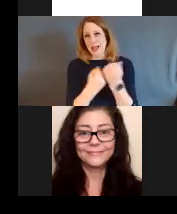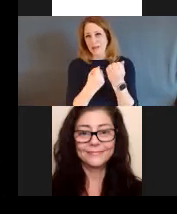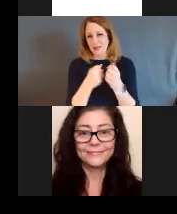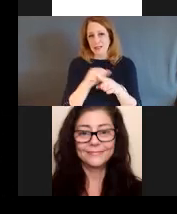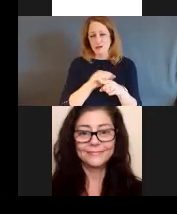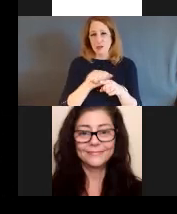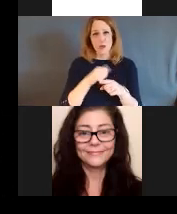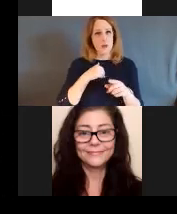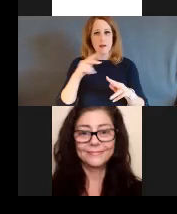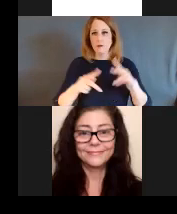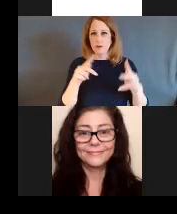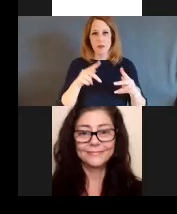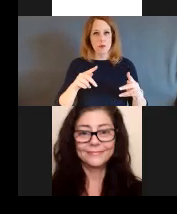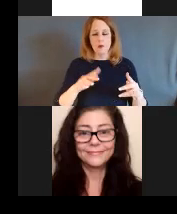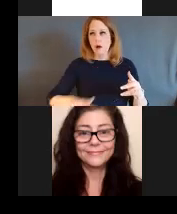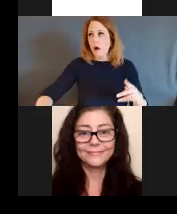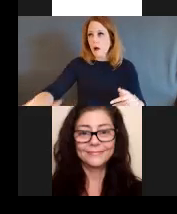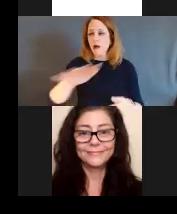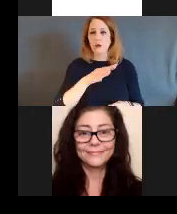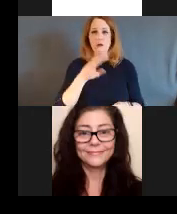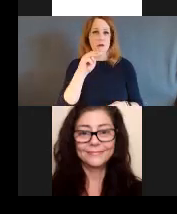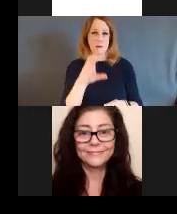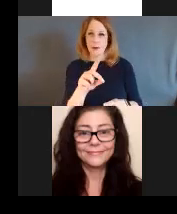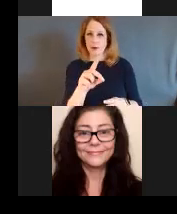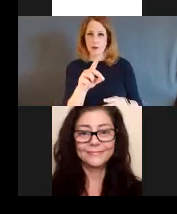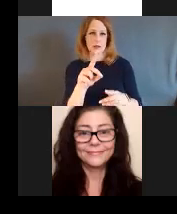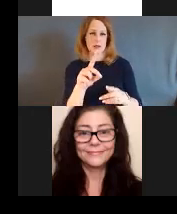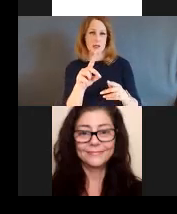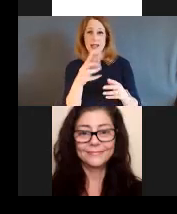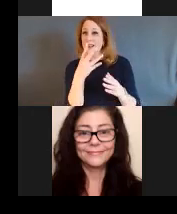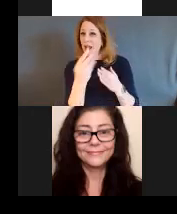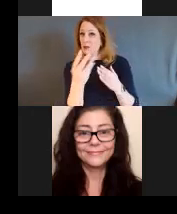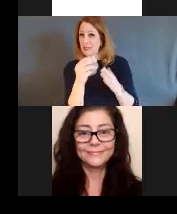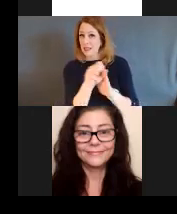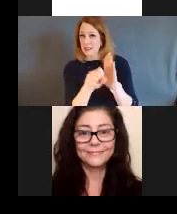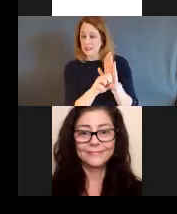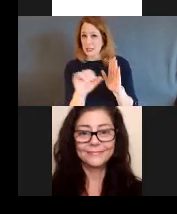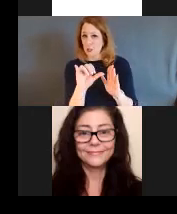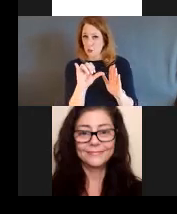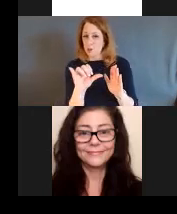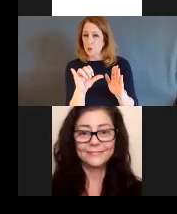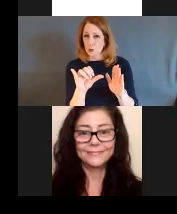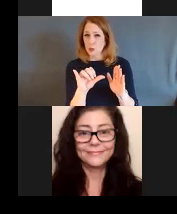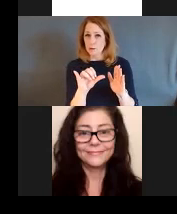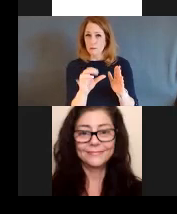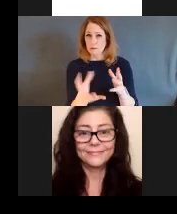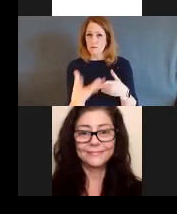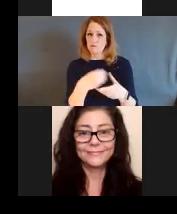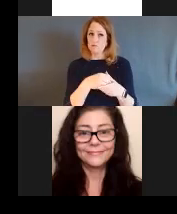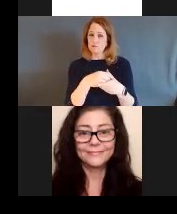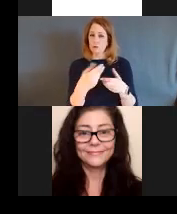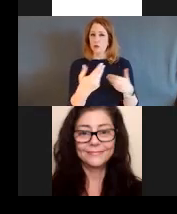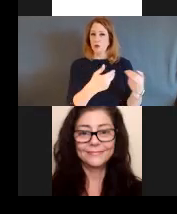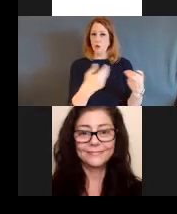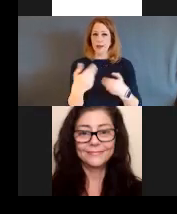all over Maryland and some folks that serve outside of Maryland, that serve survivors outside of Maryland. So you